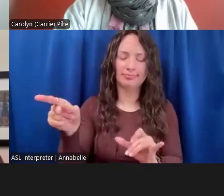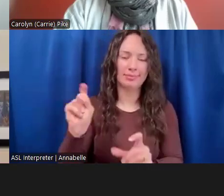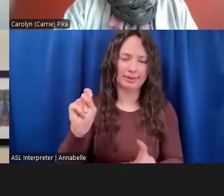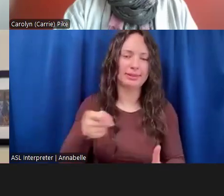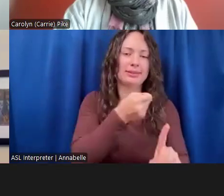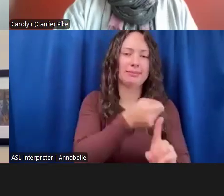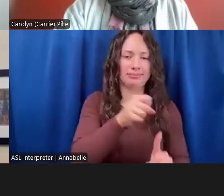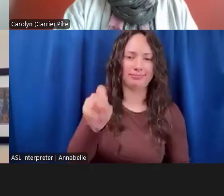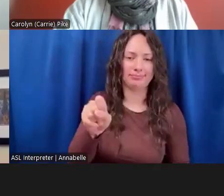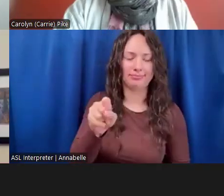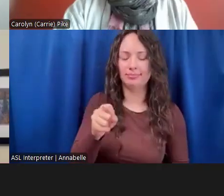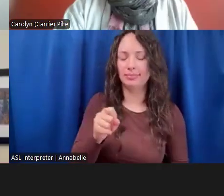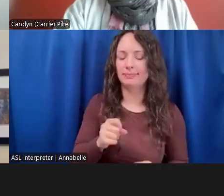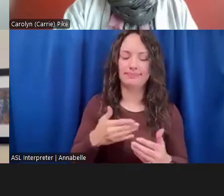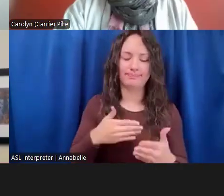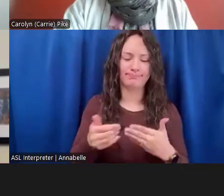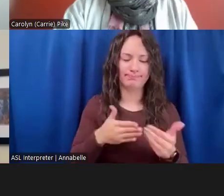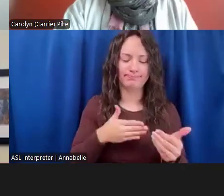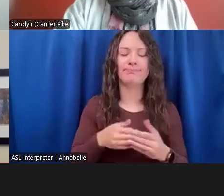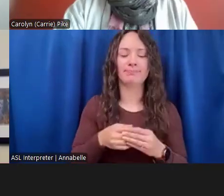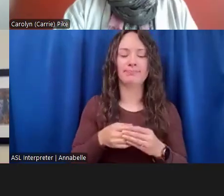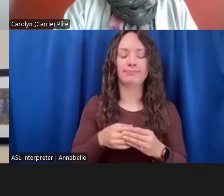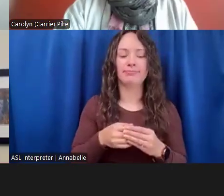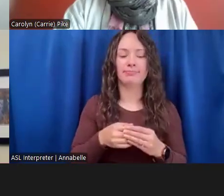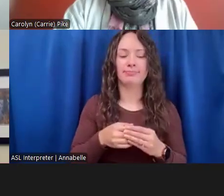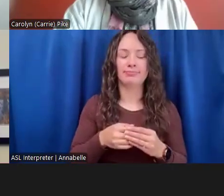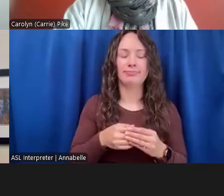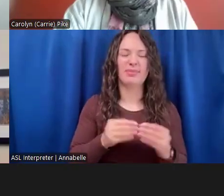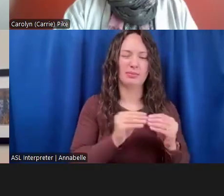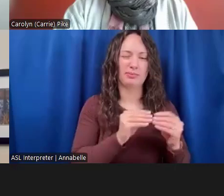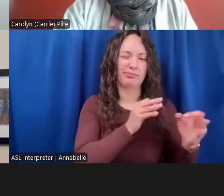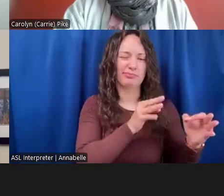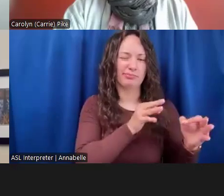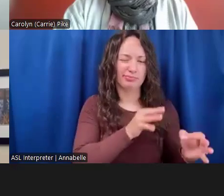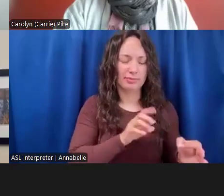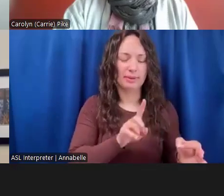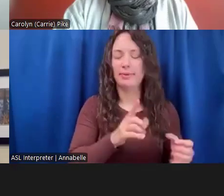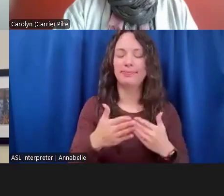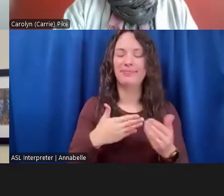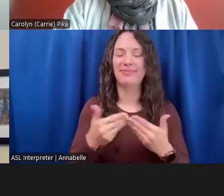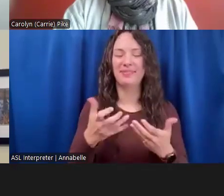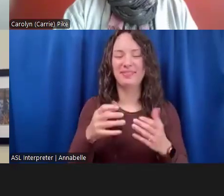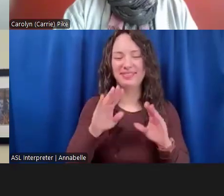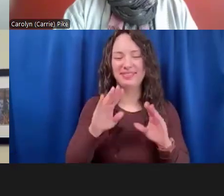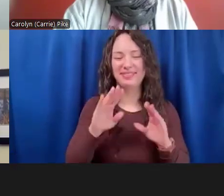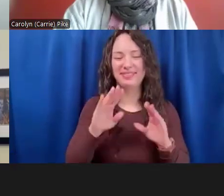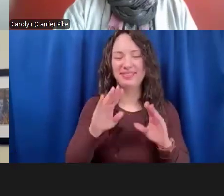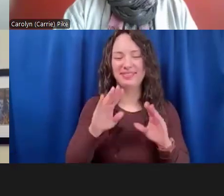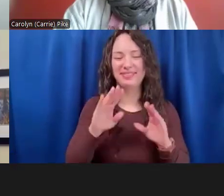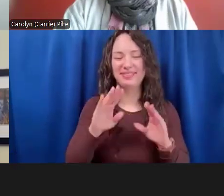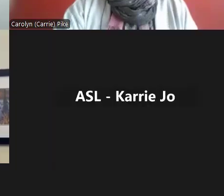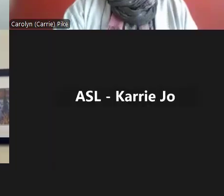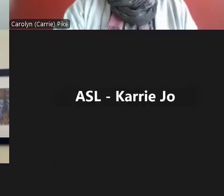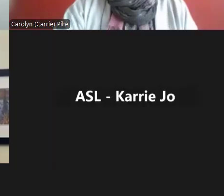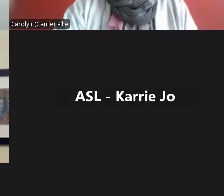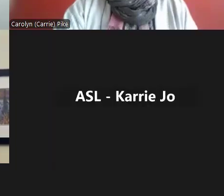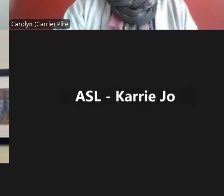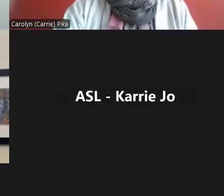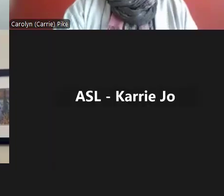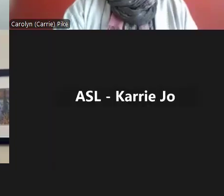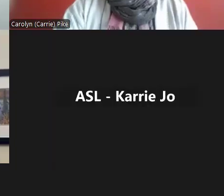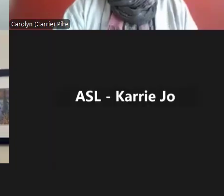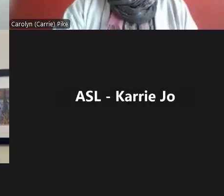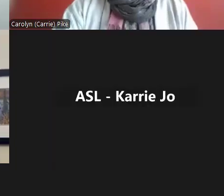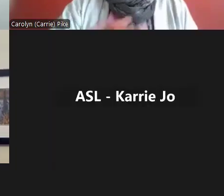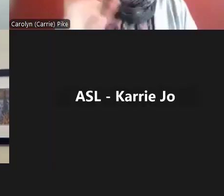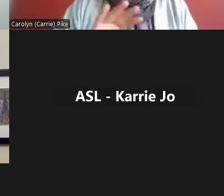bit about that too. But again, I want to keep us moving on things that pique people's interest. But I did want to push in the policy piece. Carrie, you were going to